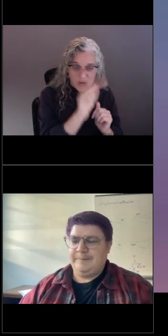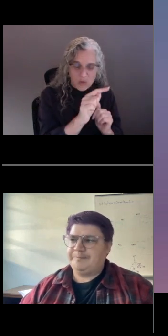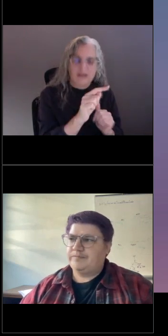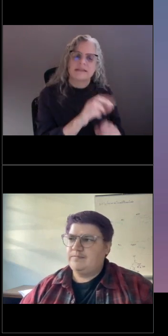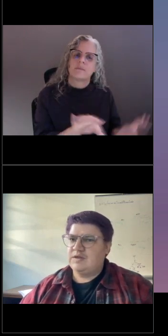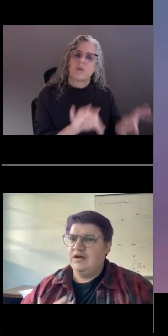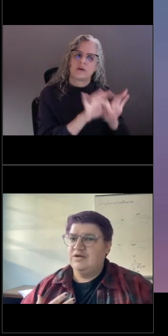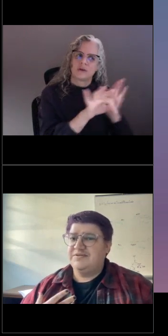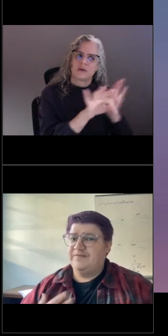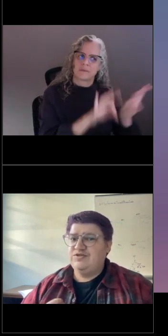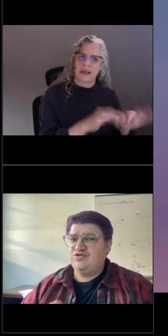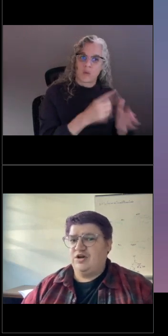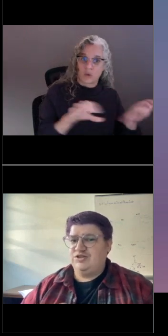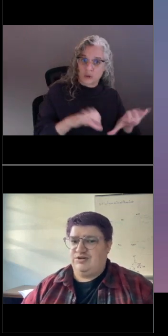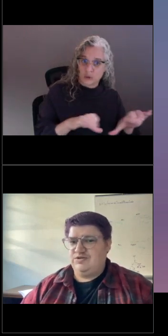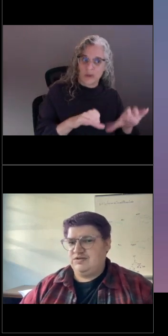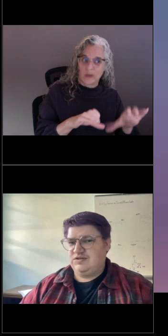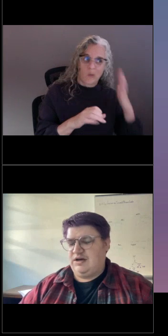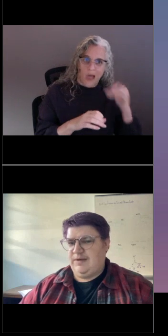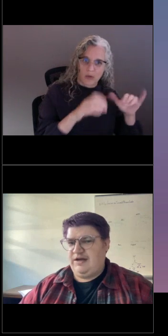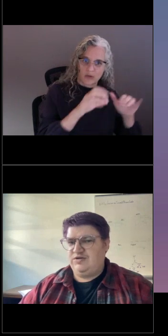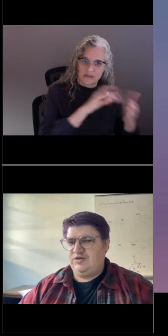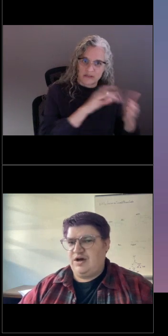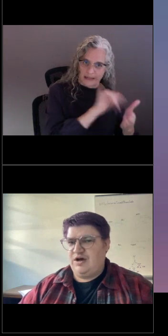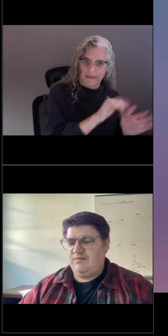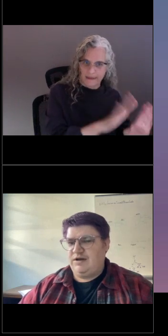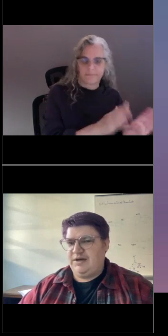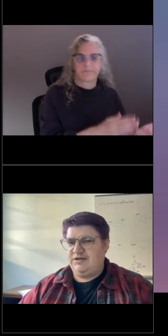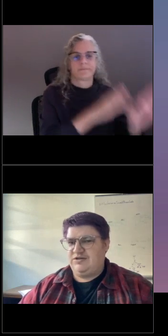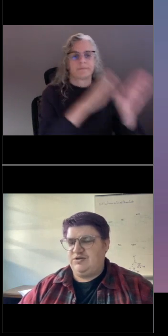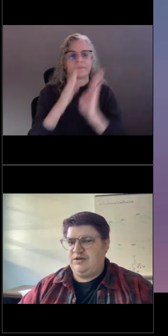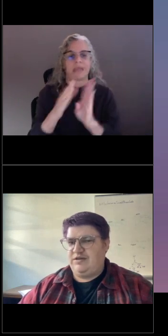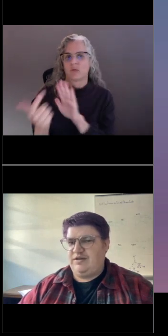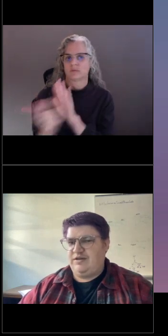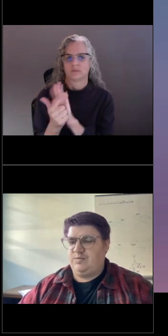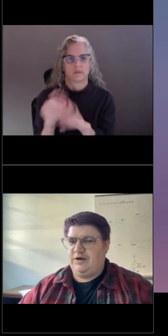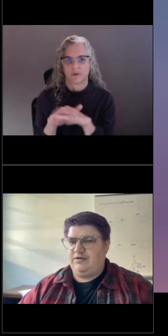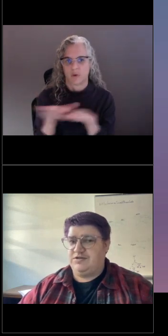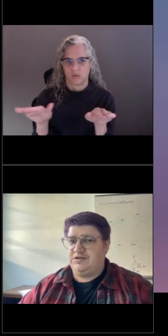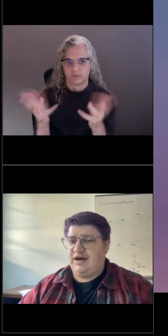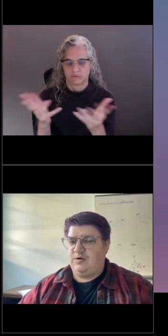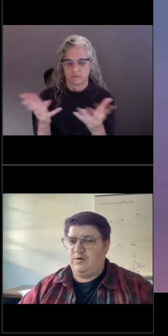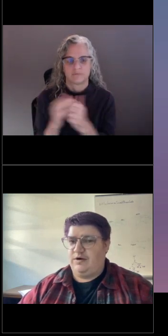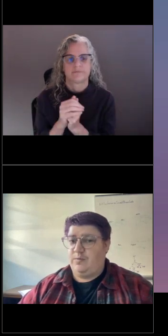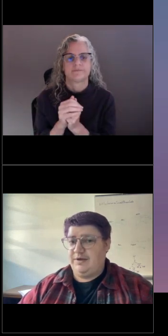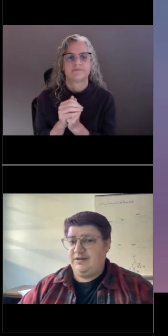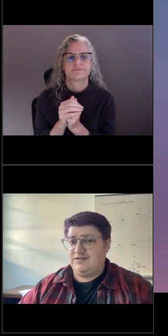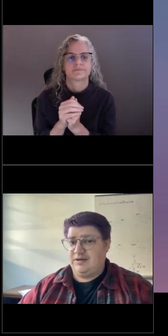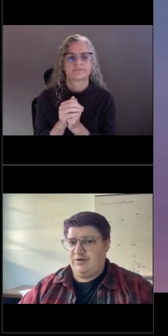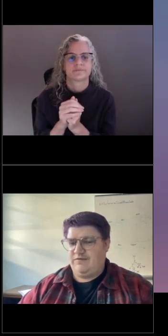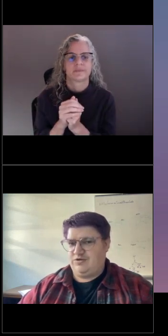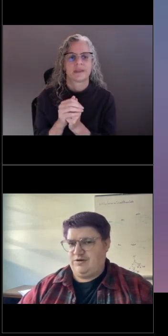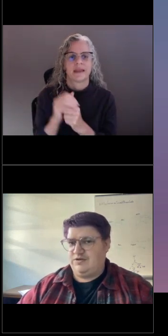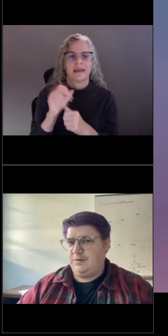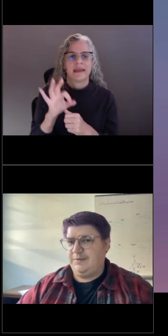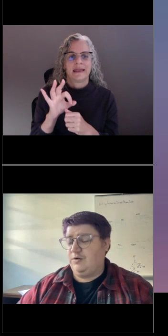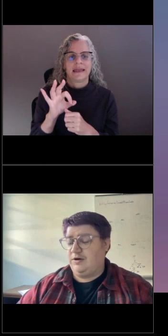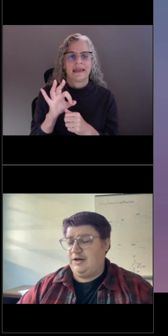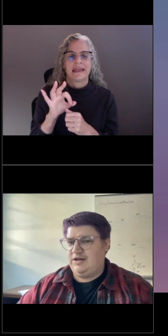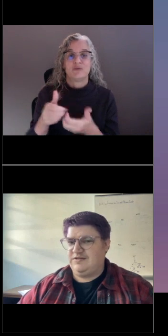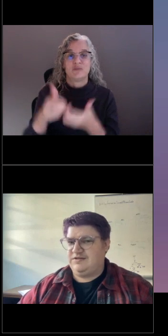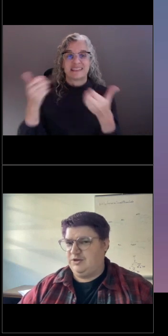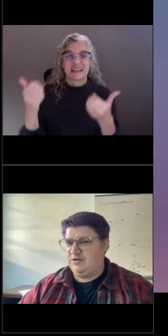why. Some very strong don'ts. I do not recommend doing things where there's a category woman that's separate from trans